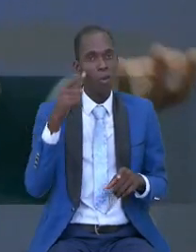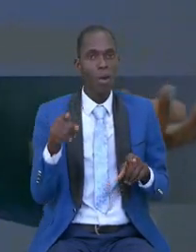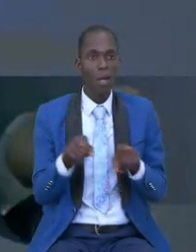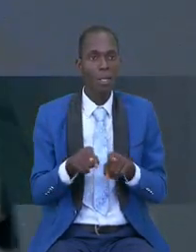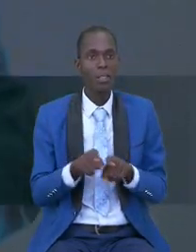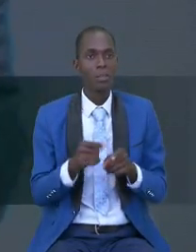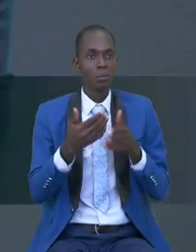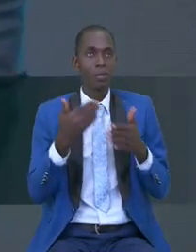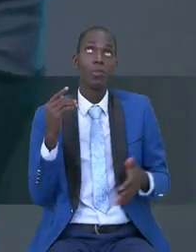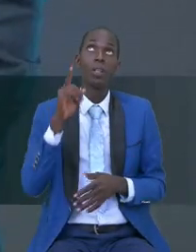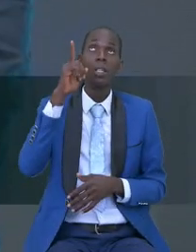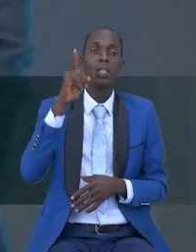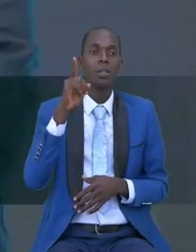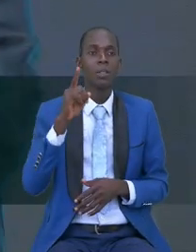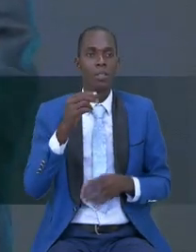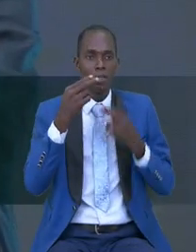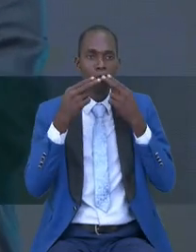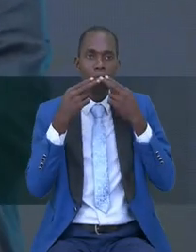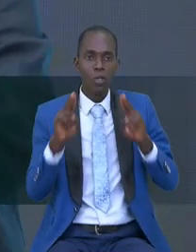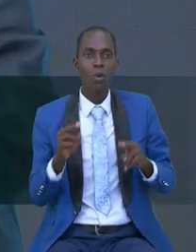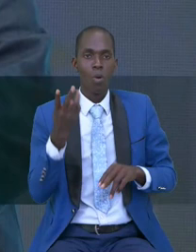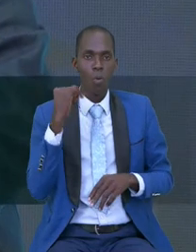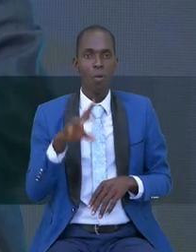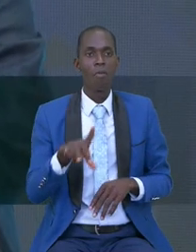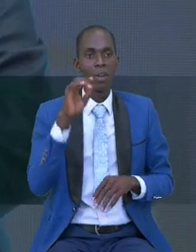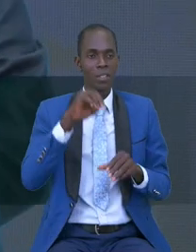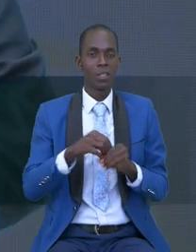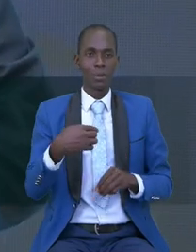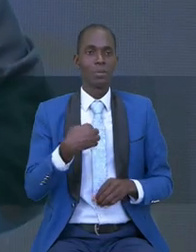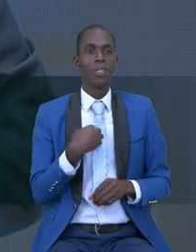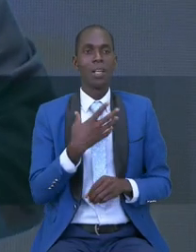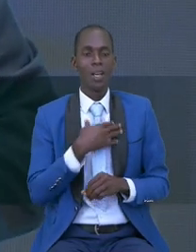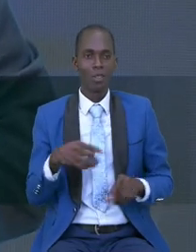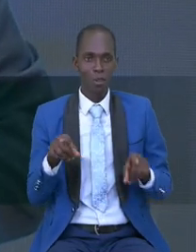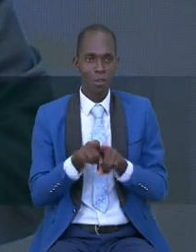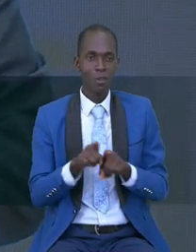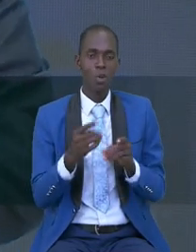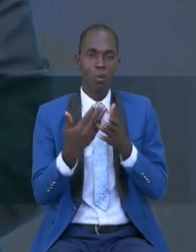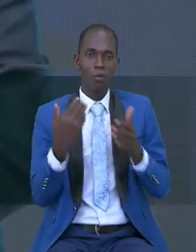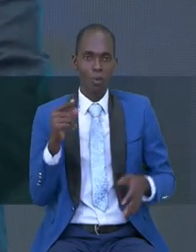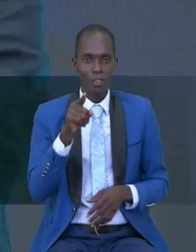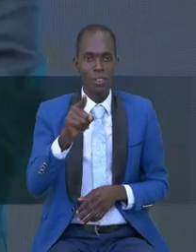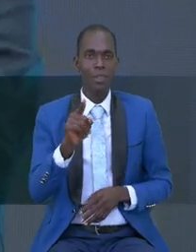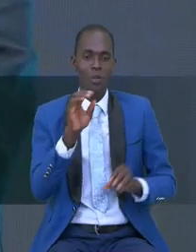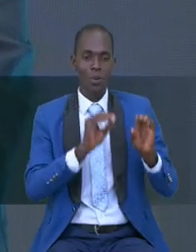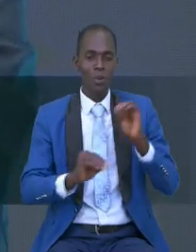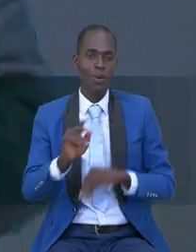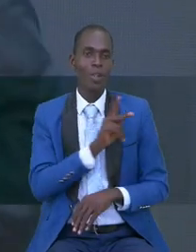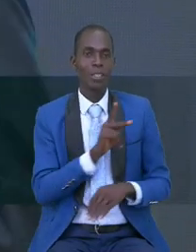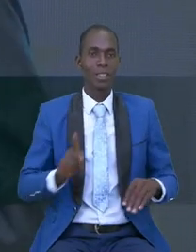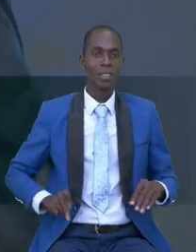as before him innocency was found in me, And also before thee, O